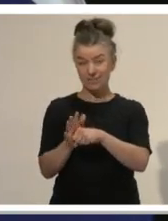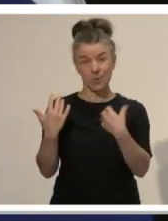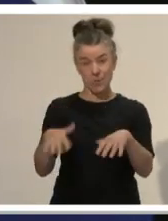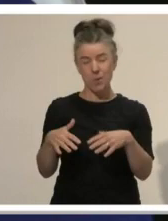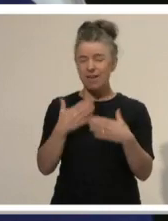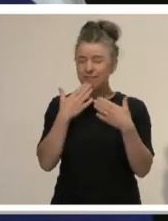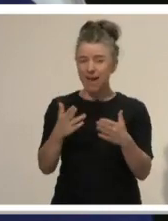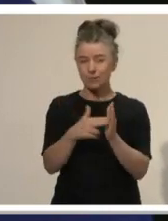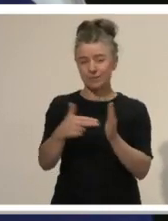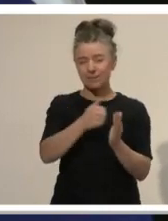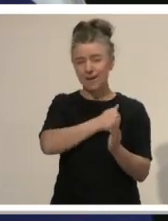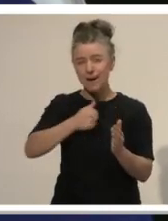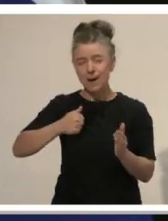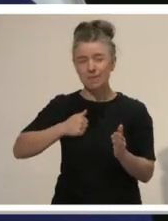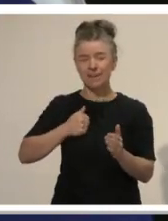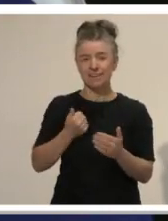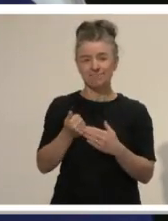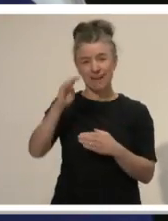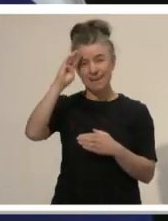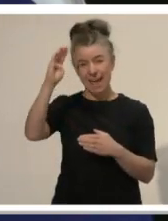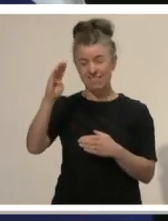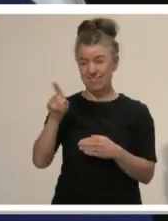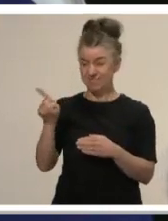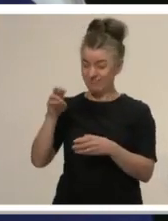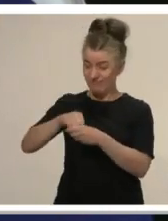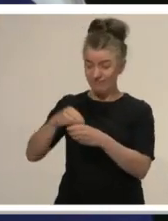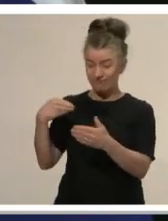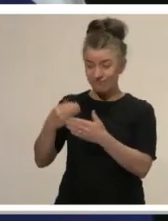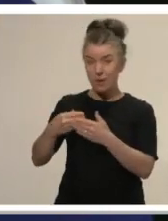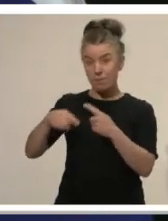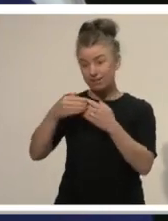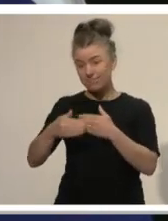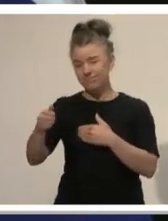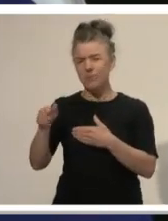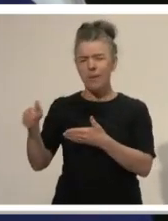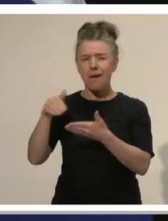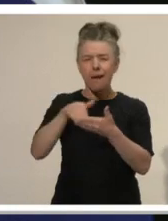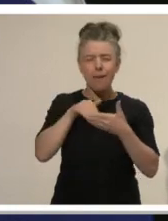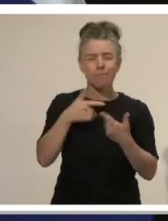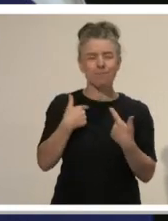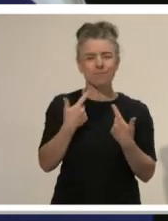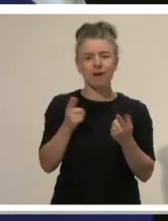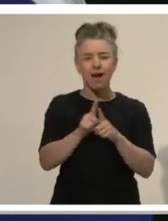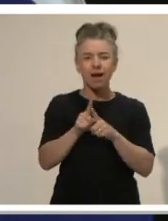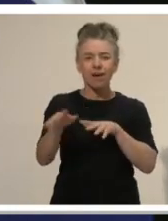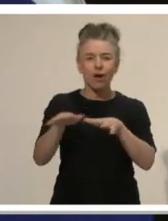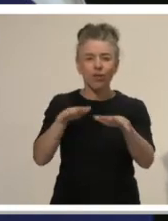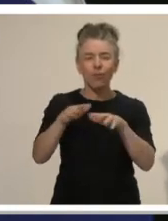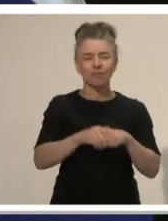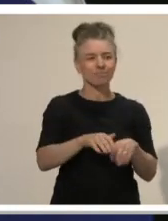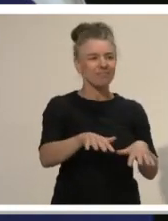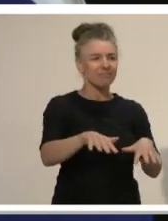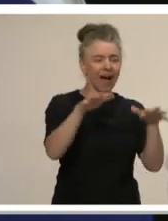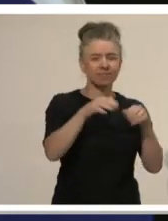Force, past, present and future, for all that you do to keep peace, to keep us safe, to help us recover from natural disasters, to help our